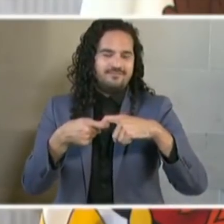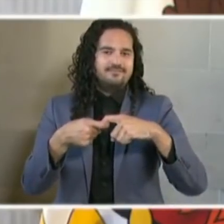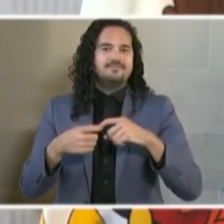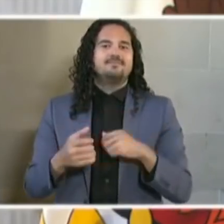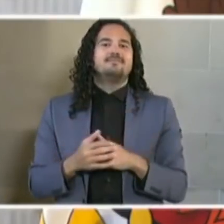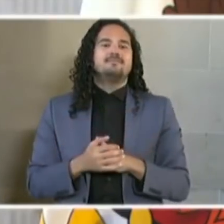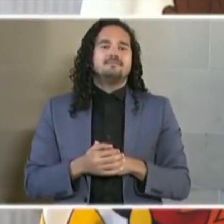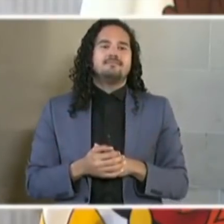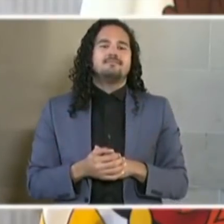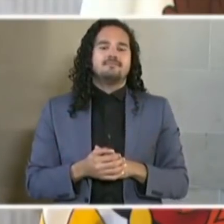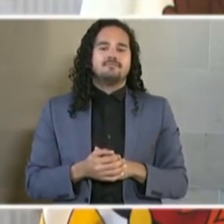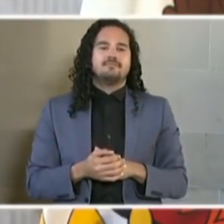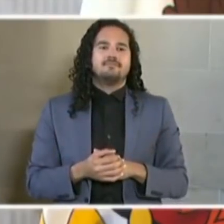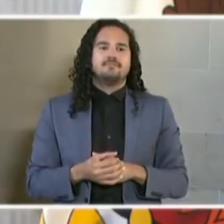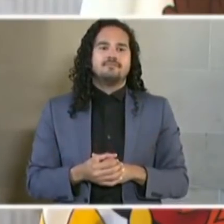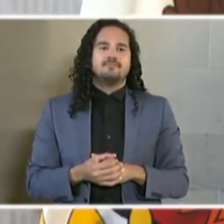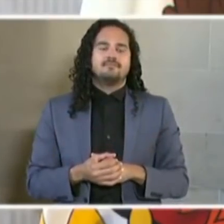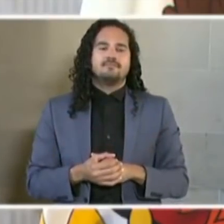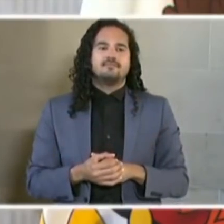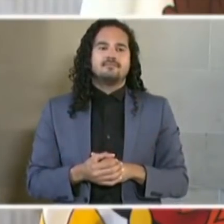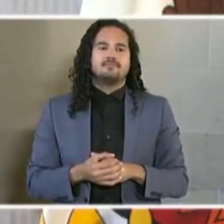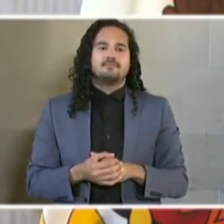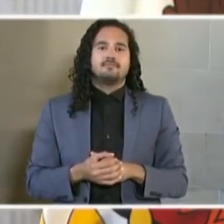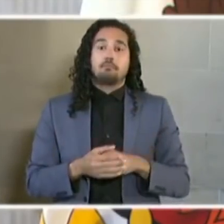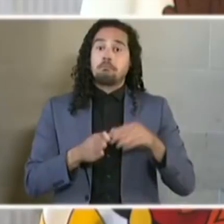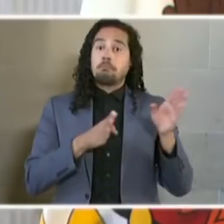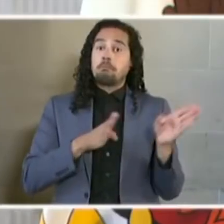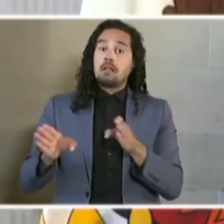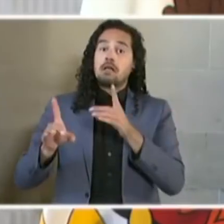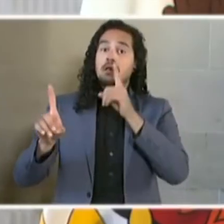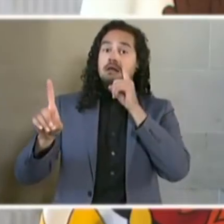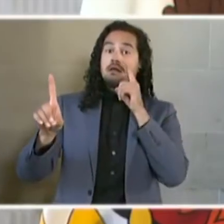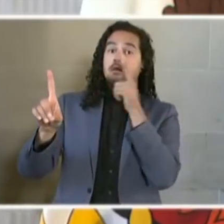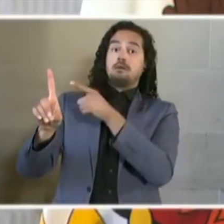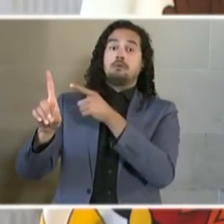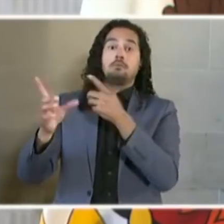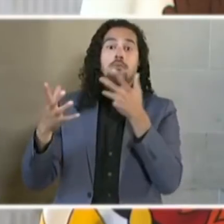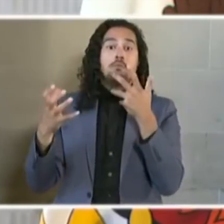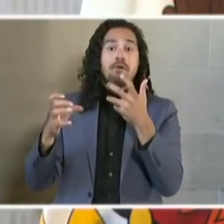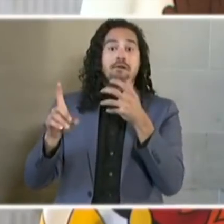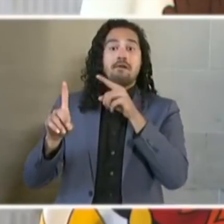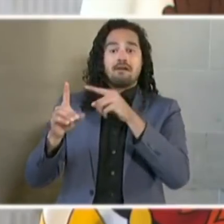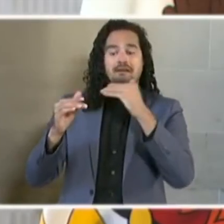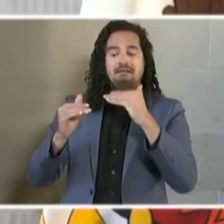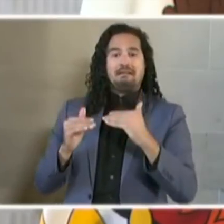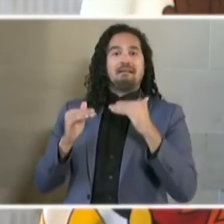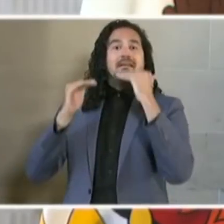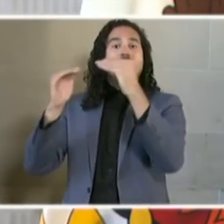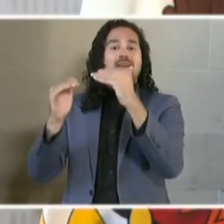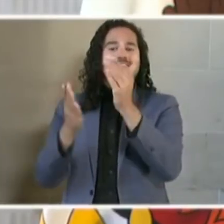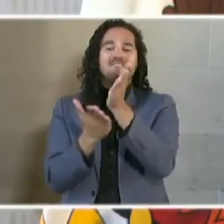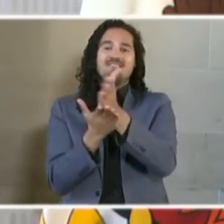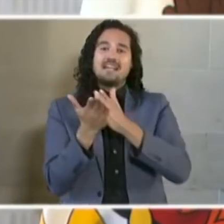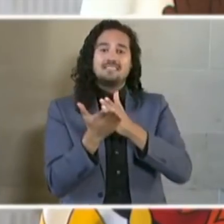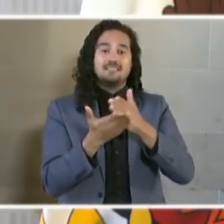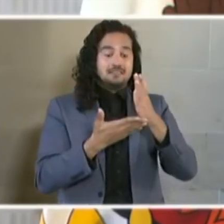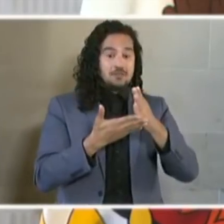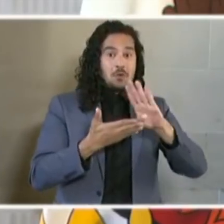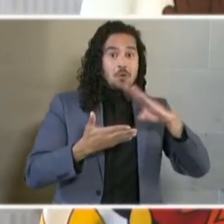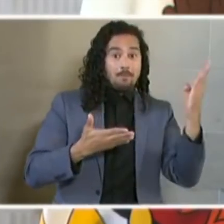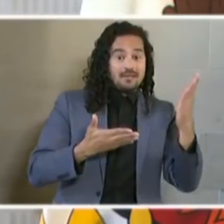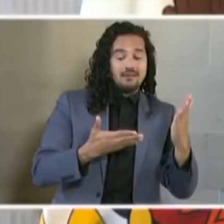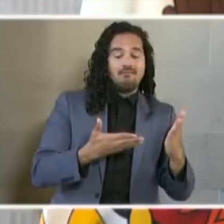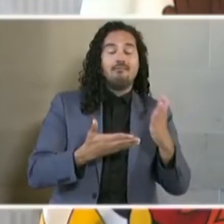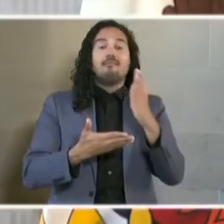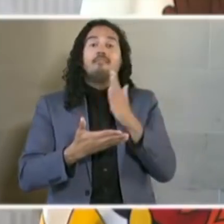extend the time before we reopen the next phase of indoor activities. The reason for